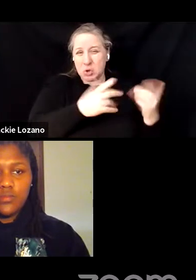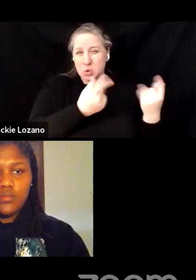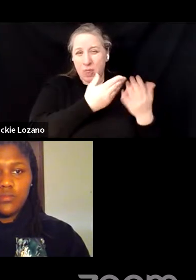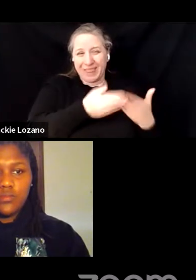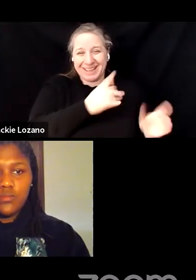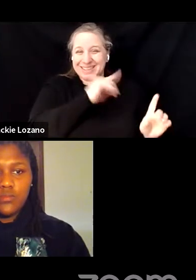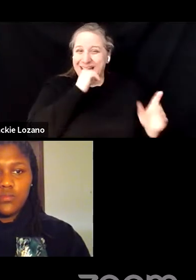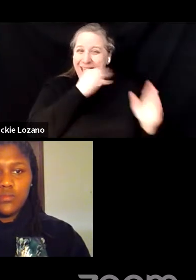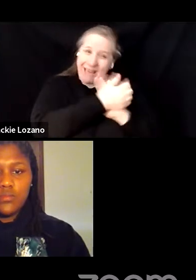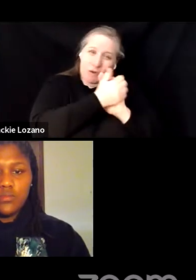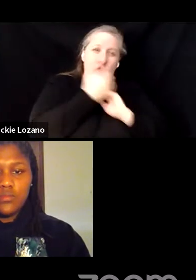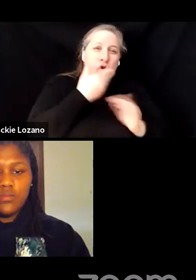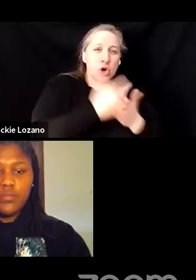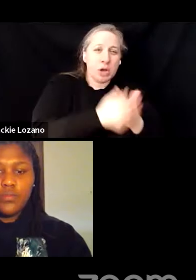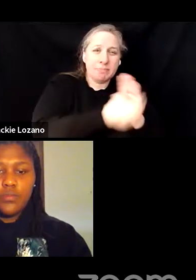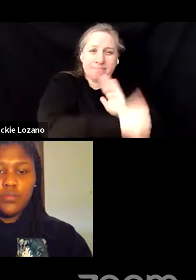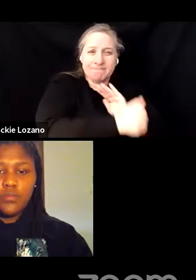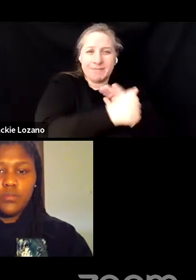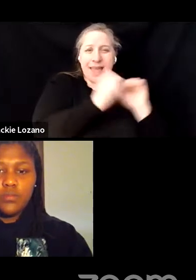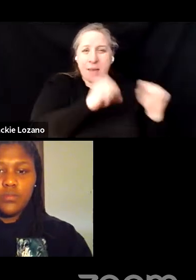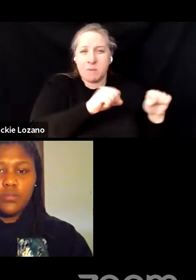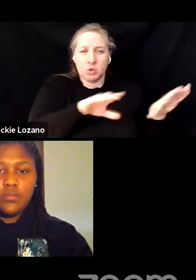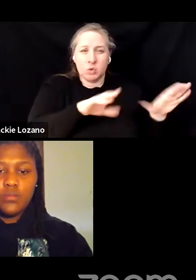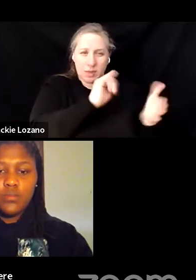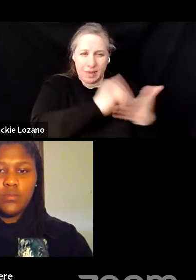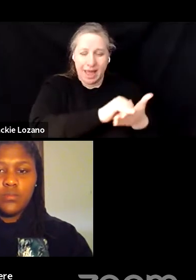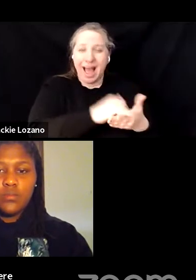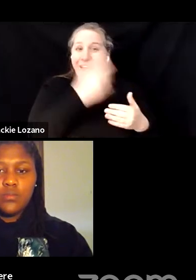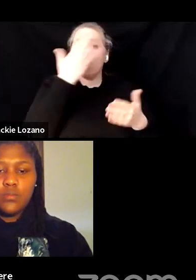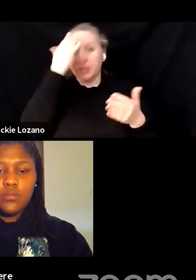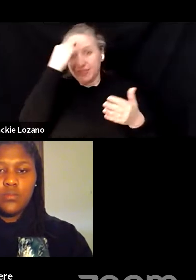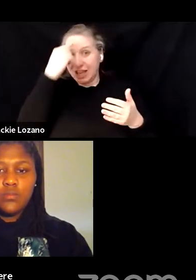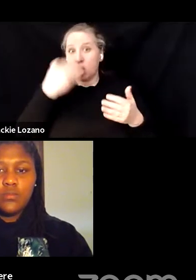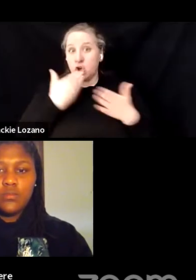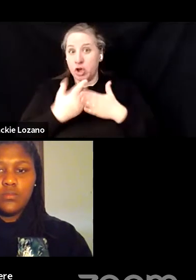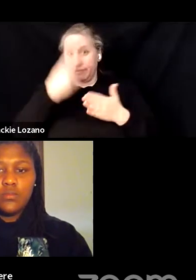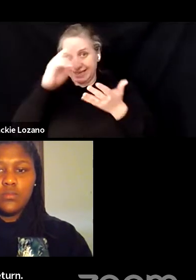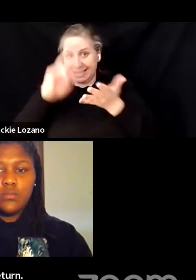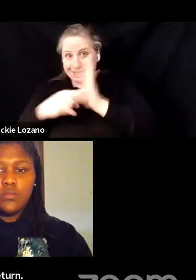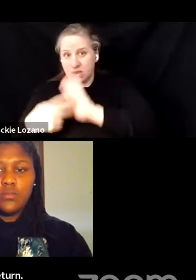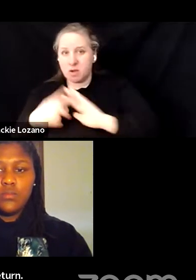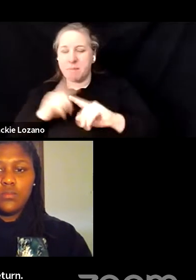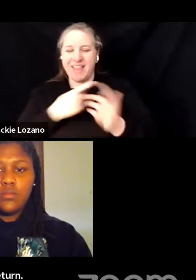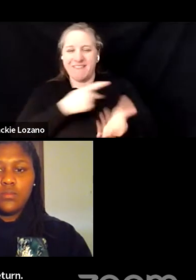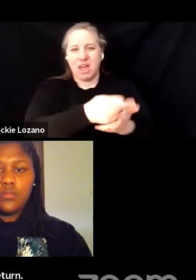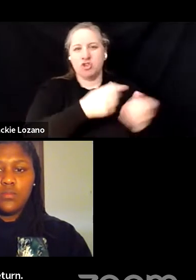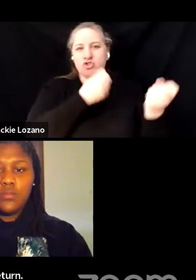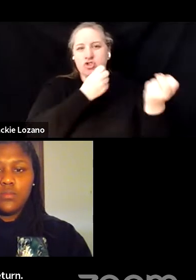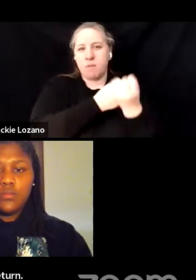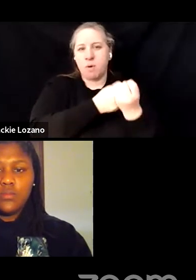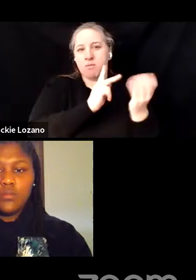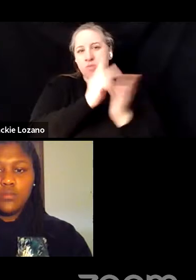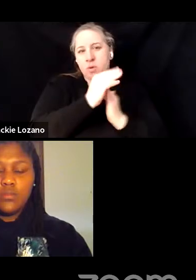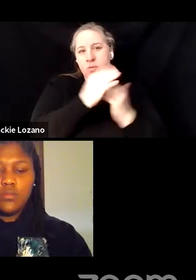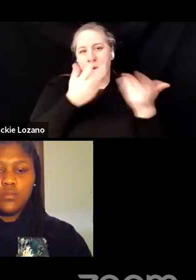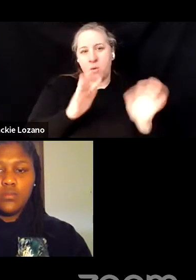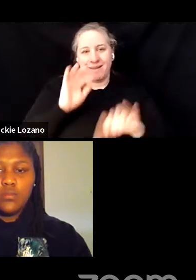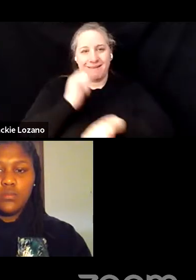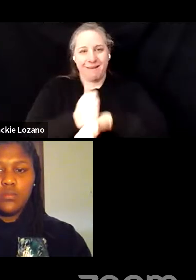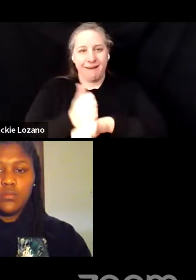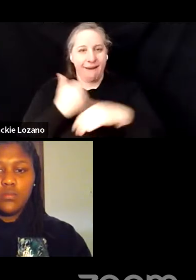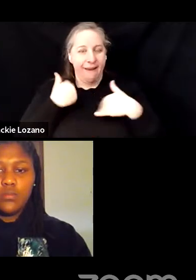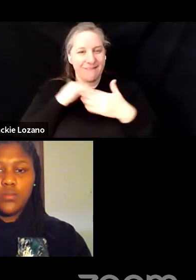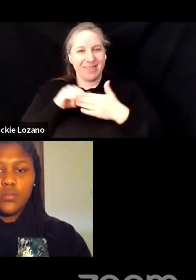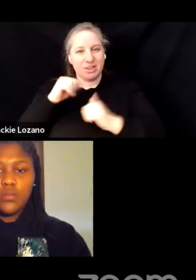it's with good intention, but I think that they fail to then support the programs that already exist and the infrastructure that